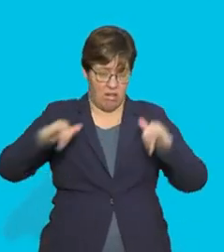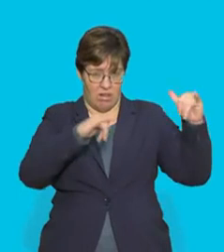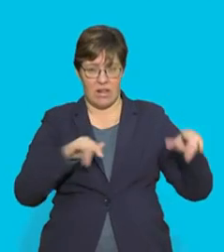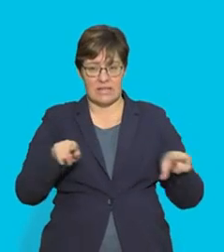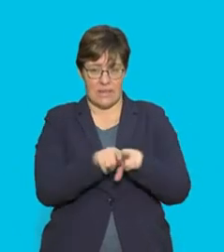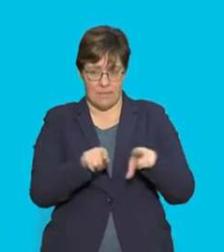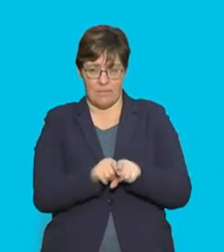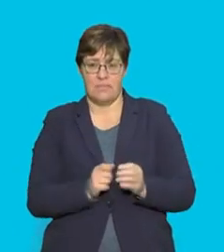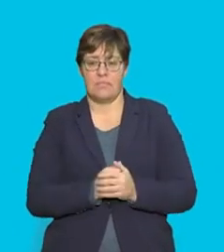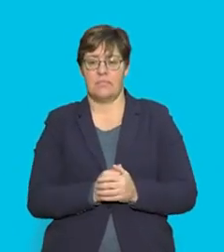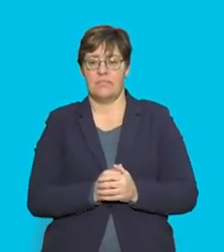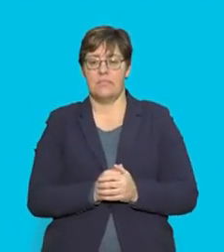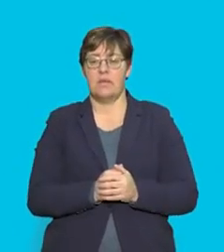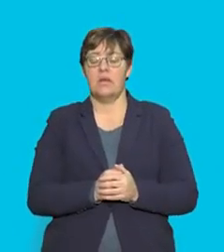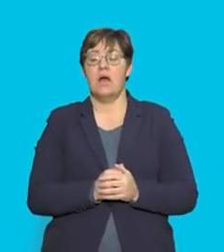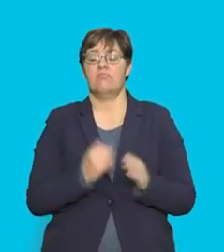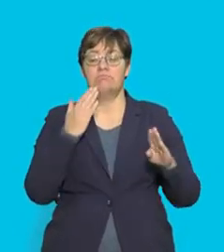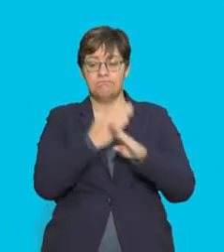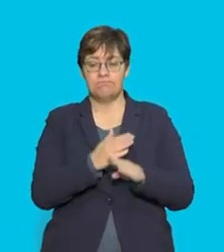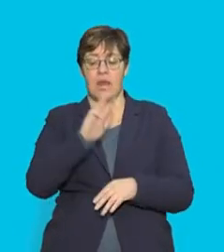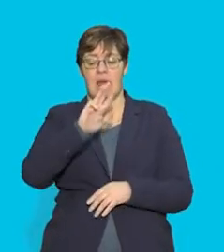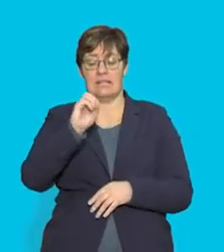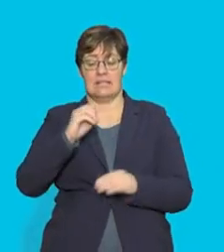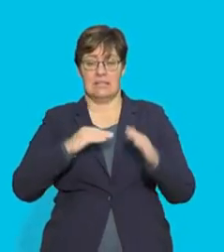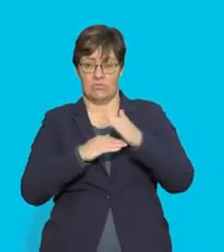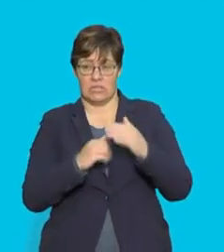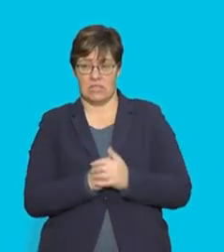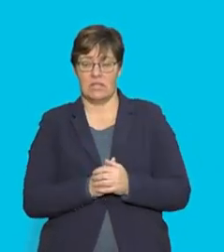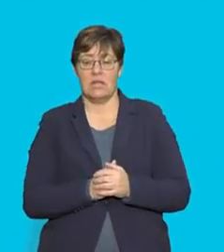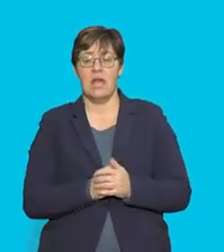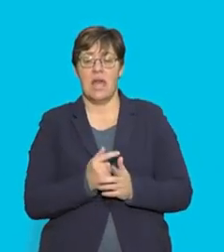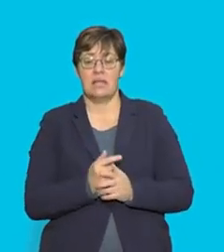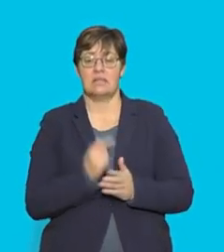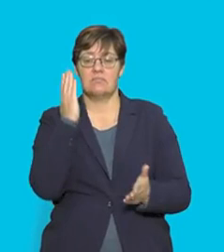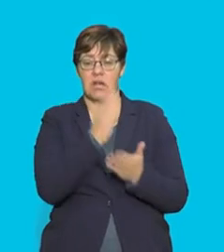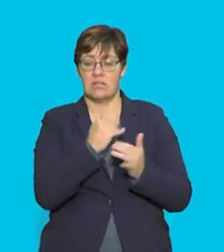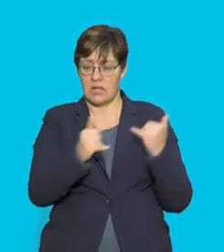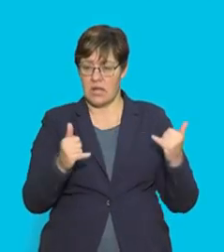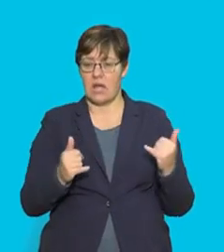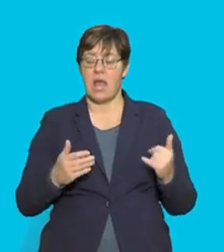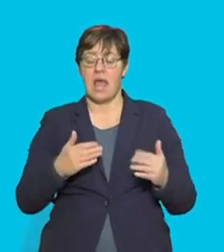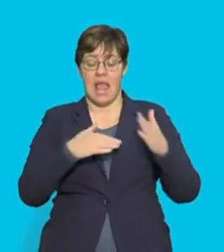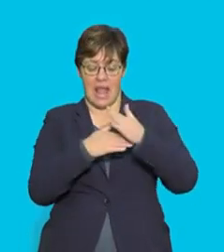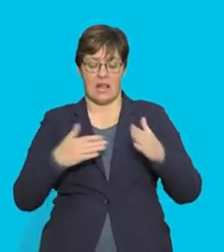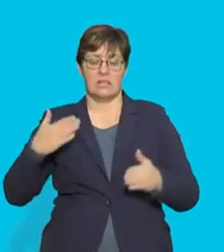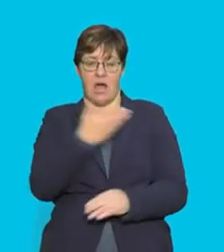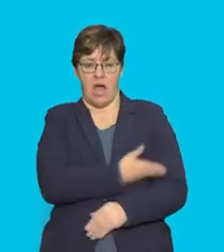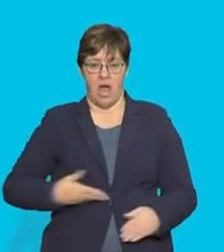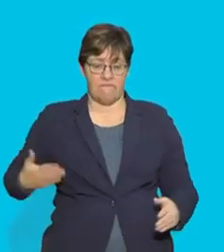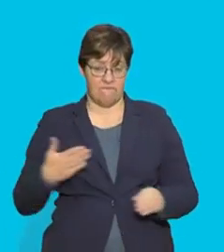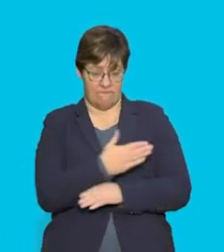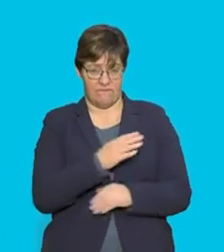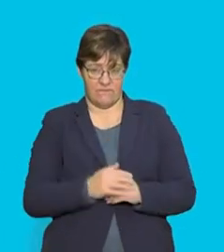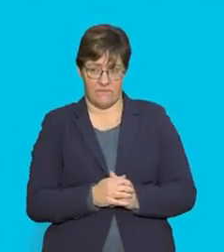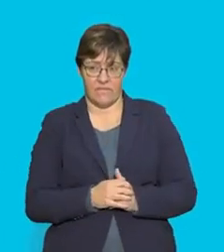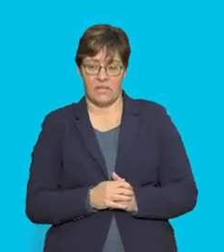The diagonals bisect at 90 degrees, and then the diagonals bisect the angles as well. So these three things